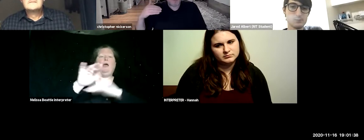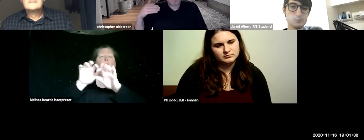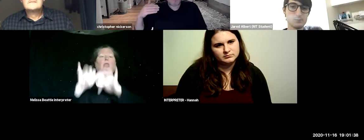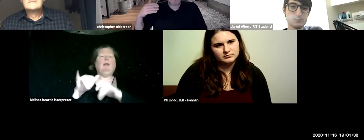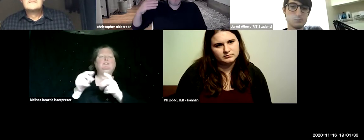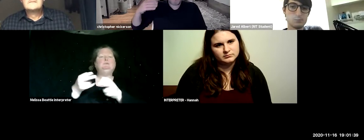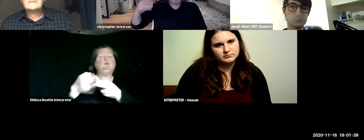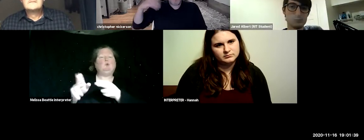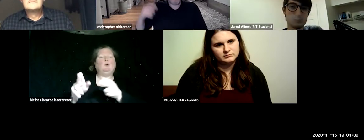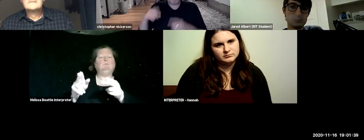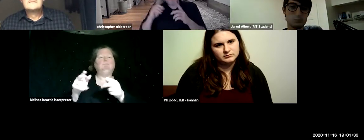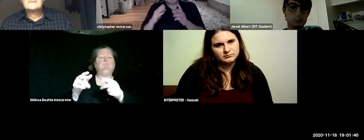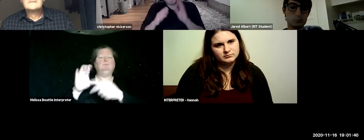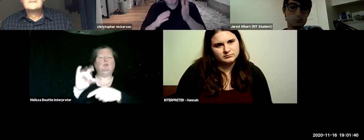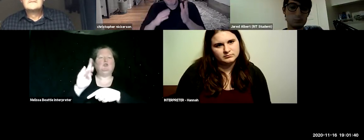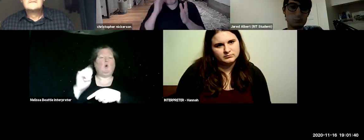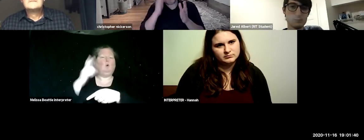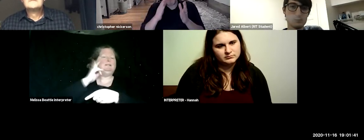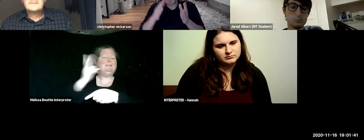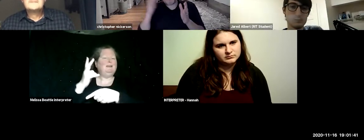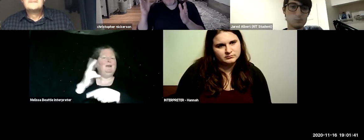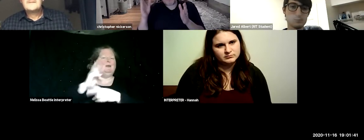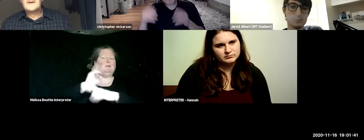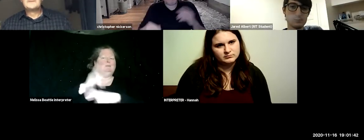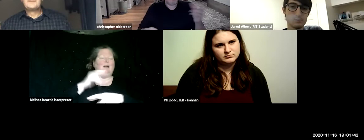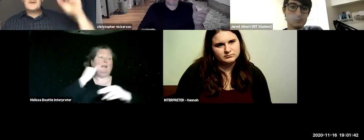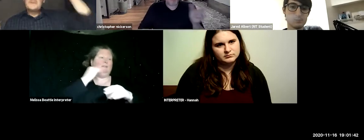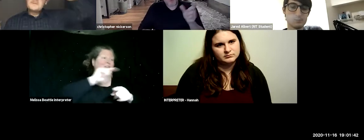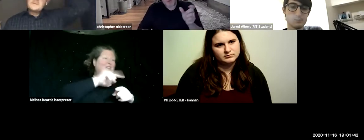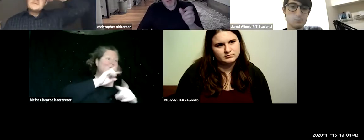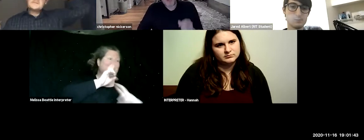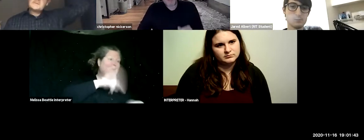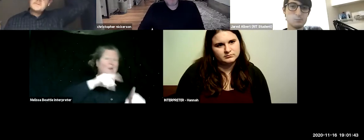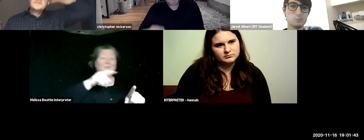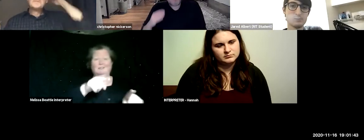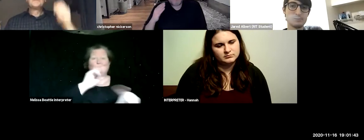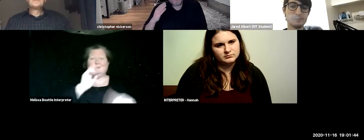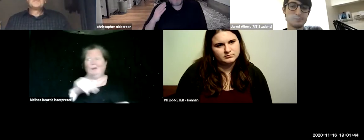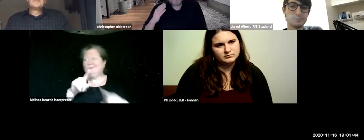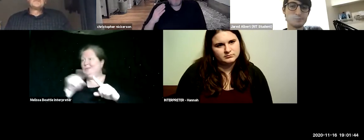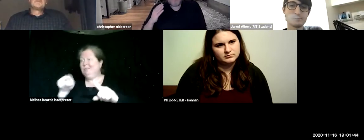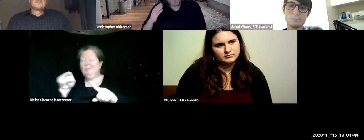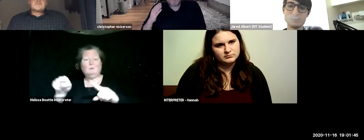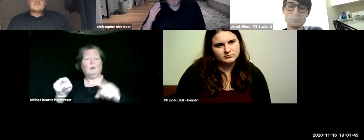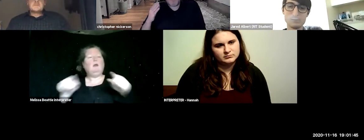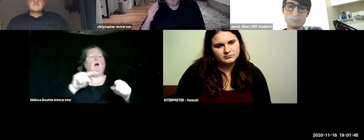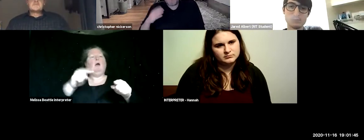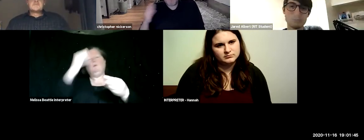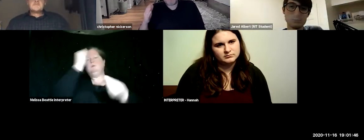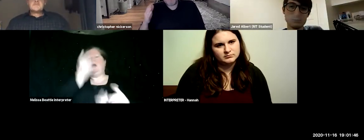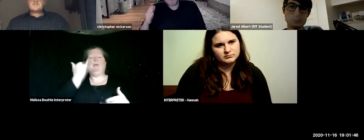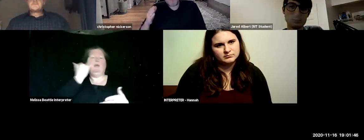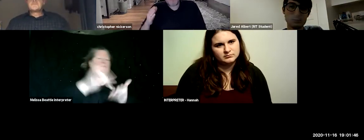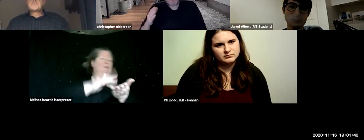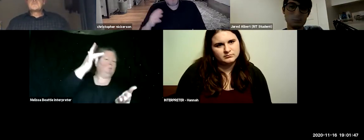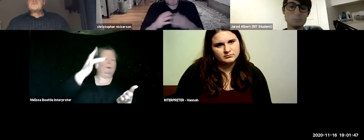what the response is. And I know that based on this response versus this one, it's exploitable or not. So I think that, you know, the